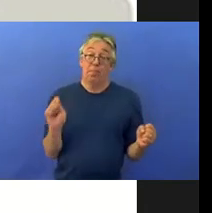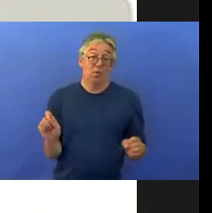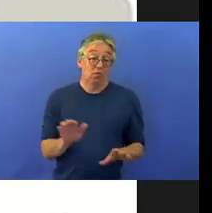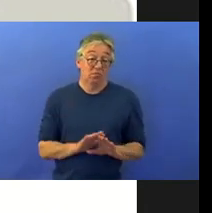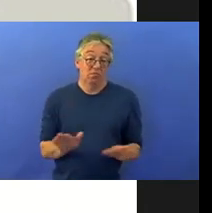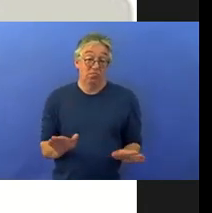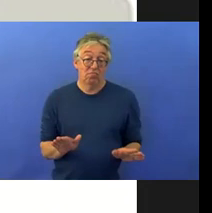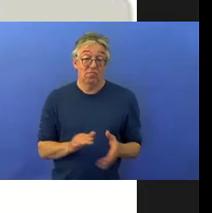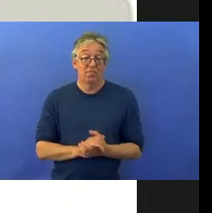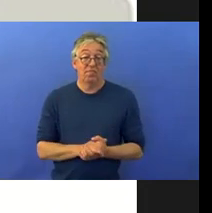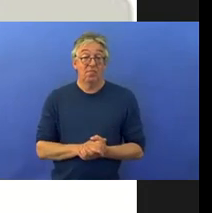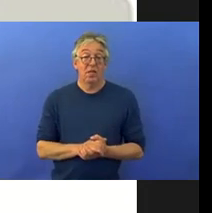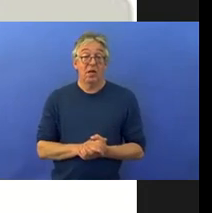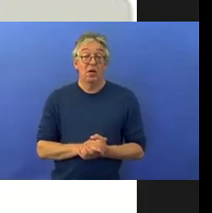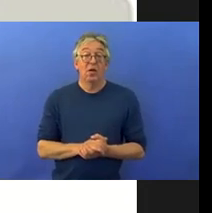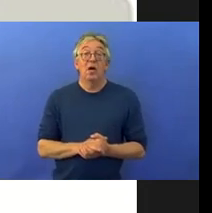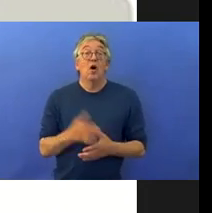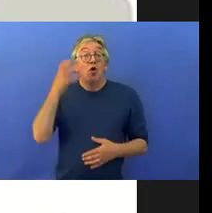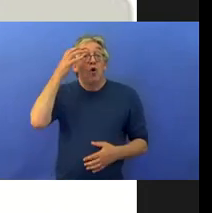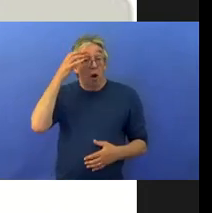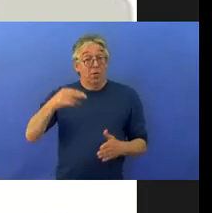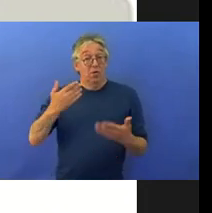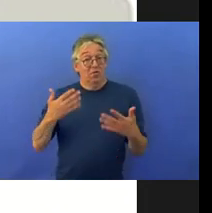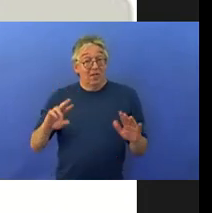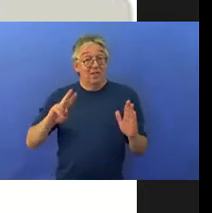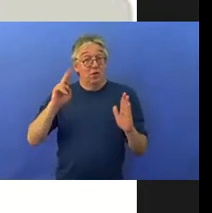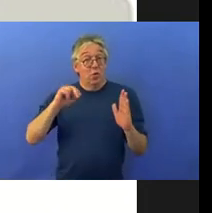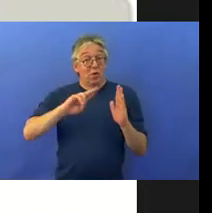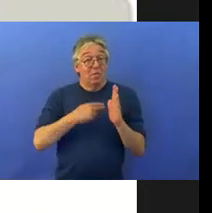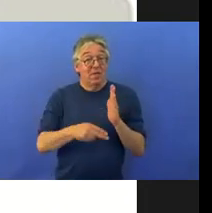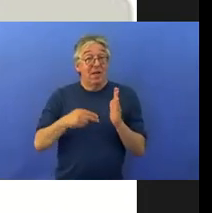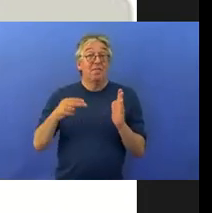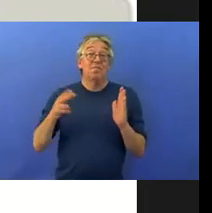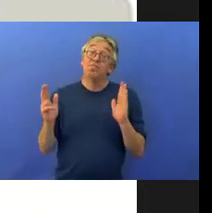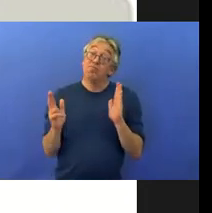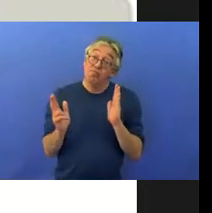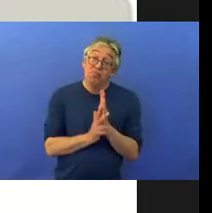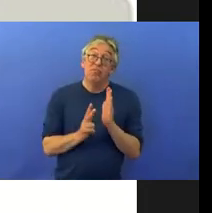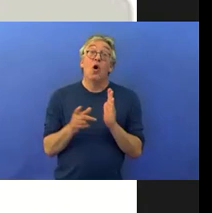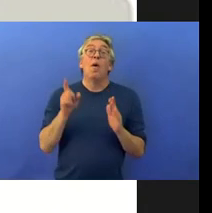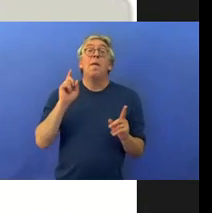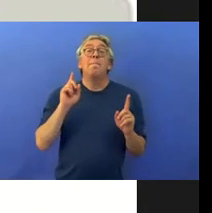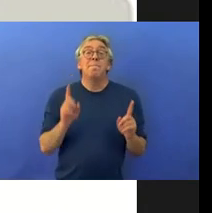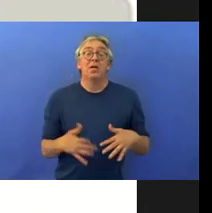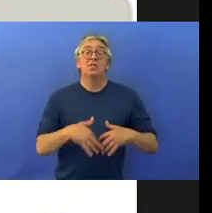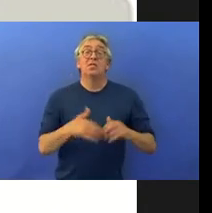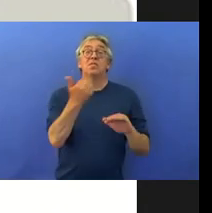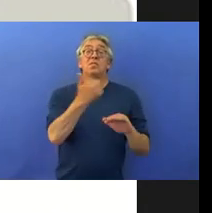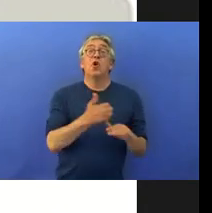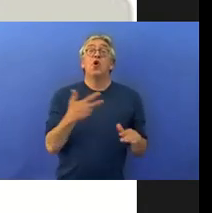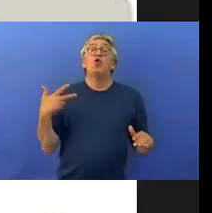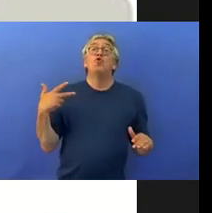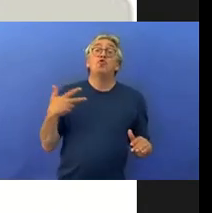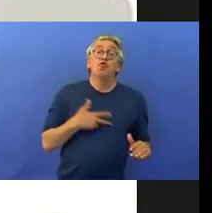are obligated to end this and support independent living, developing policies with the social model of